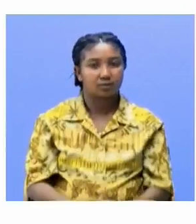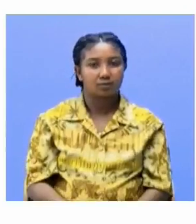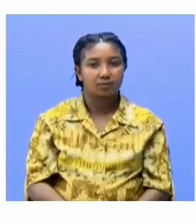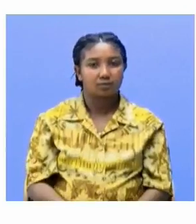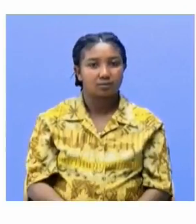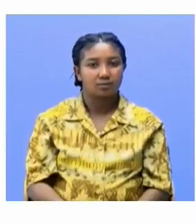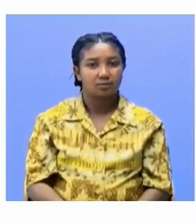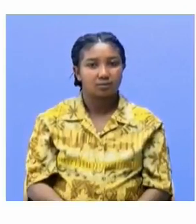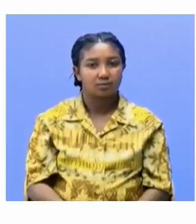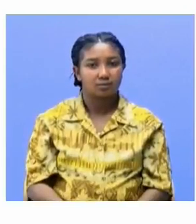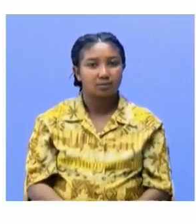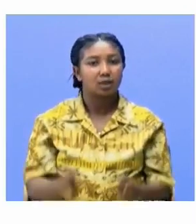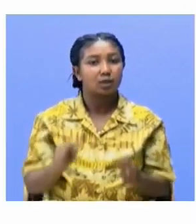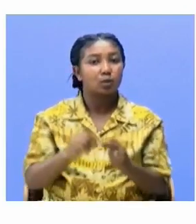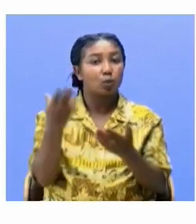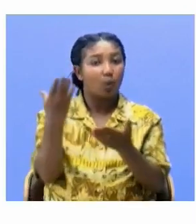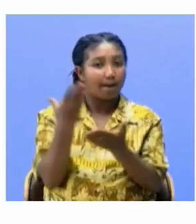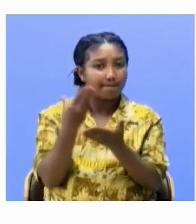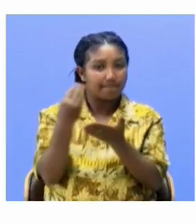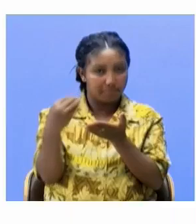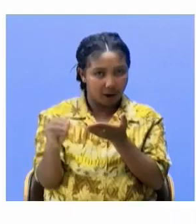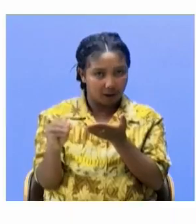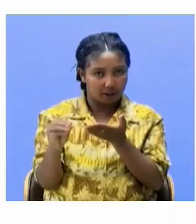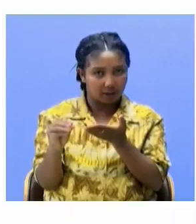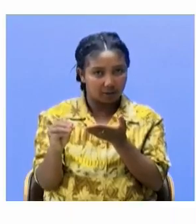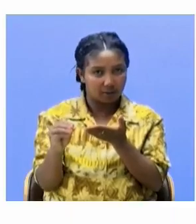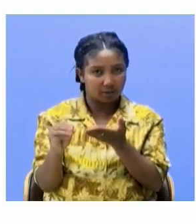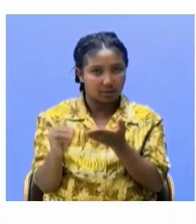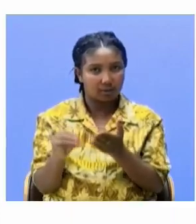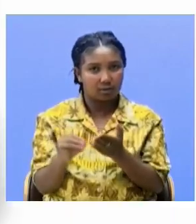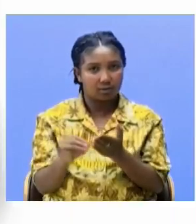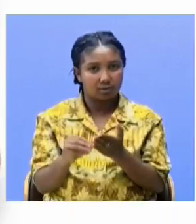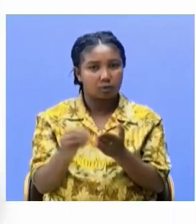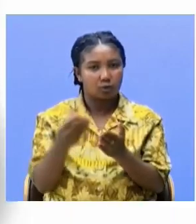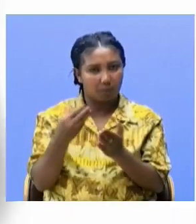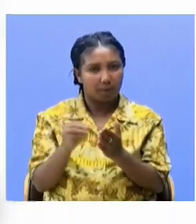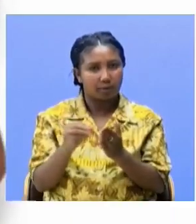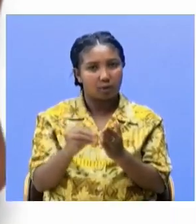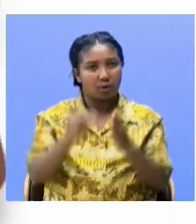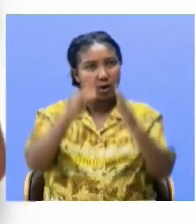going to buy a house.